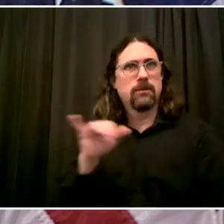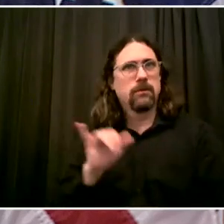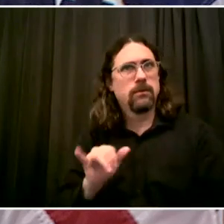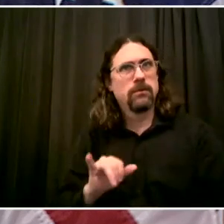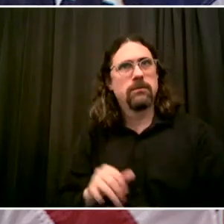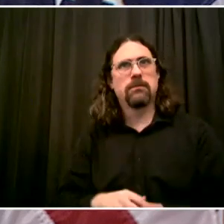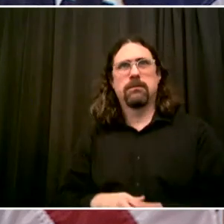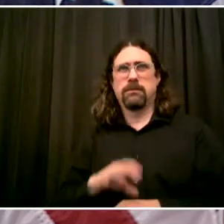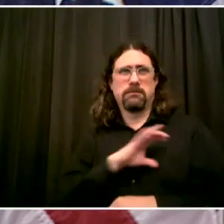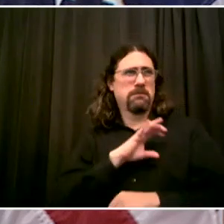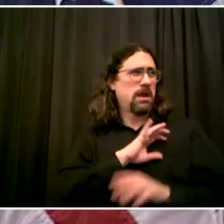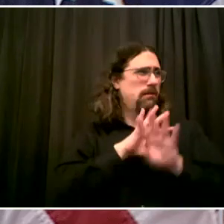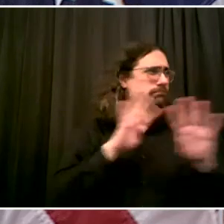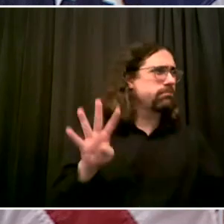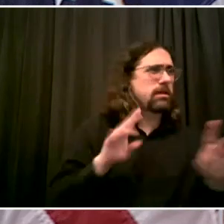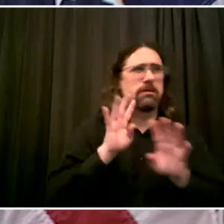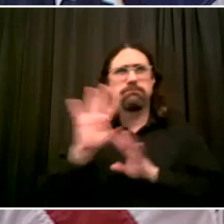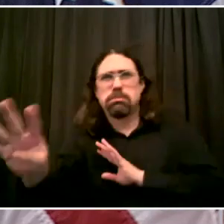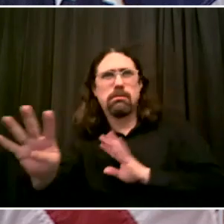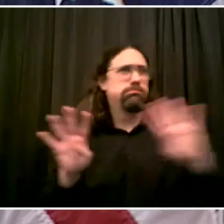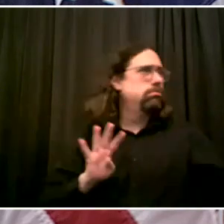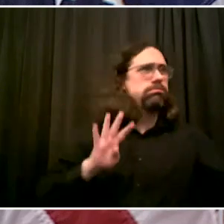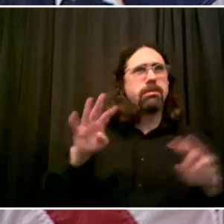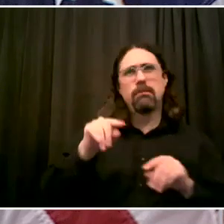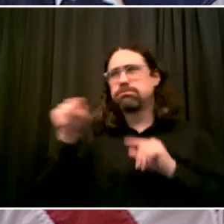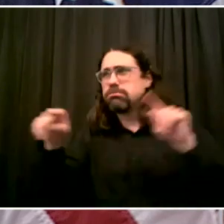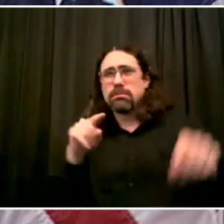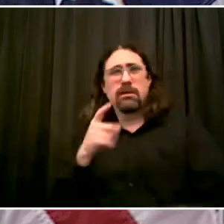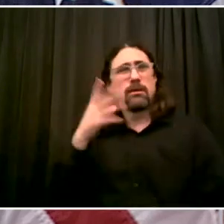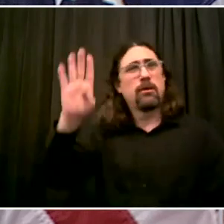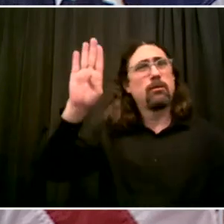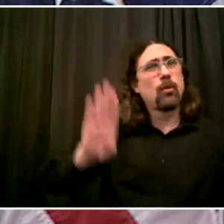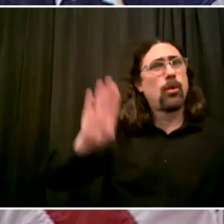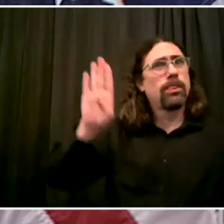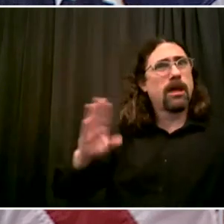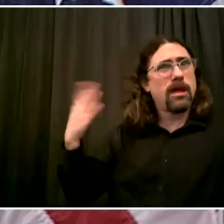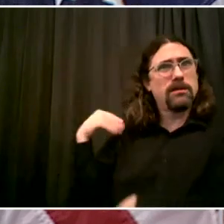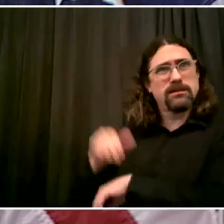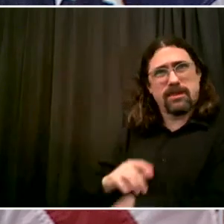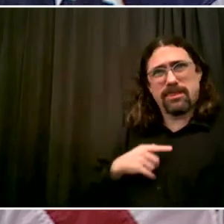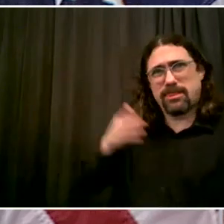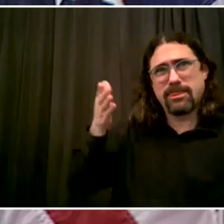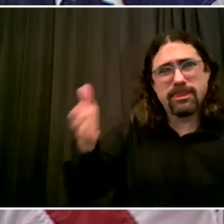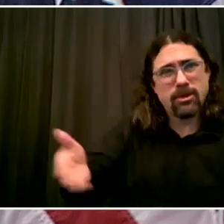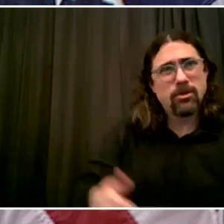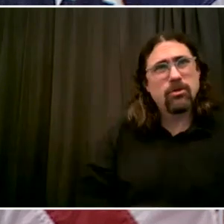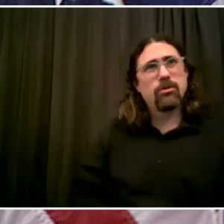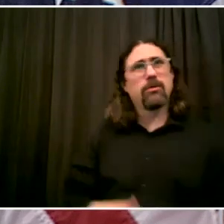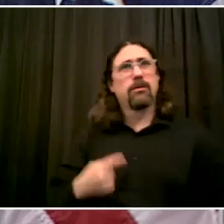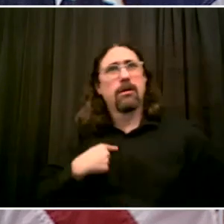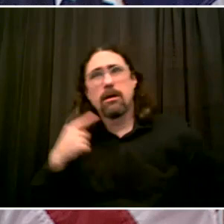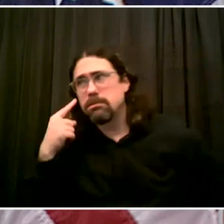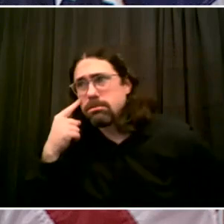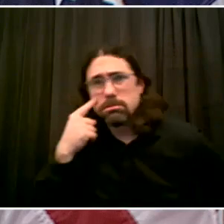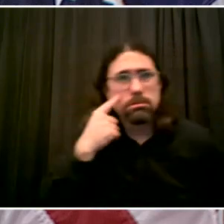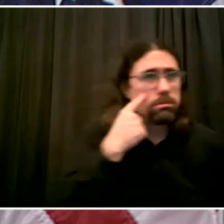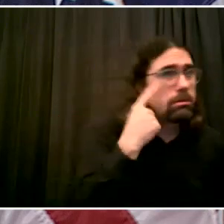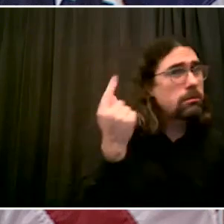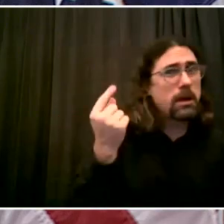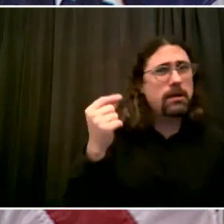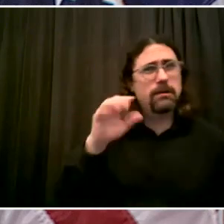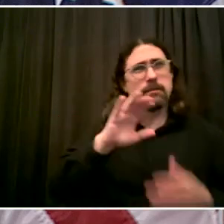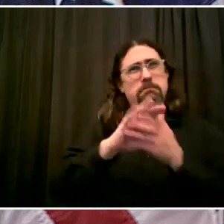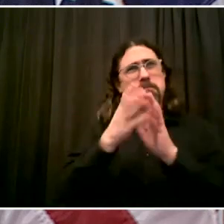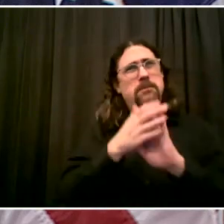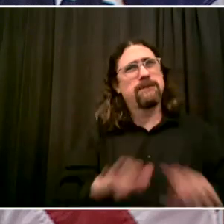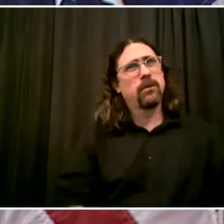places. What I saw overwhelmingly and have continued to see is peaceful protest being respected on both sides. There have been some exceptions.